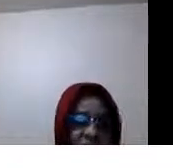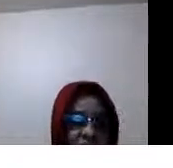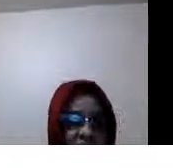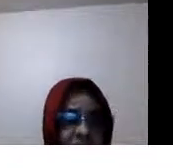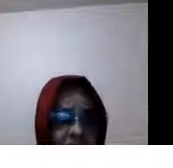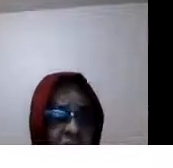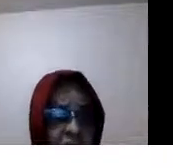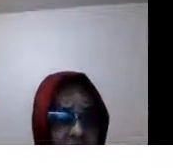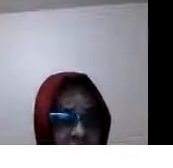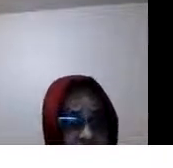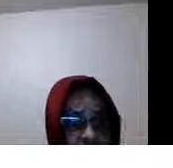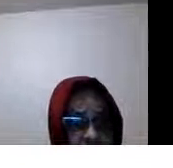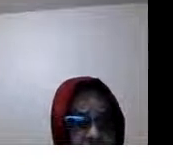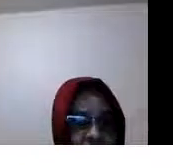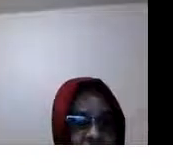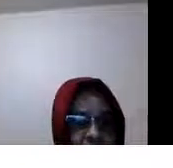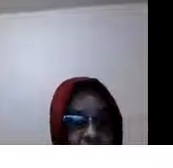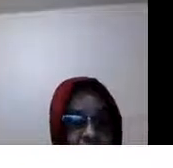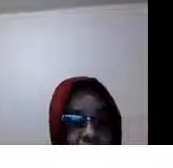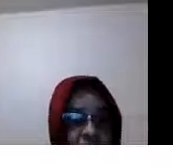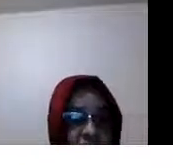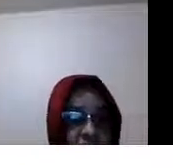is coordinated by the